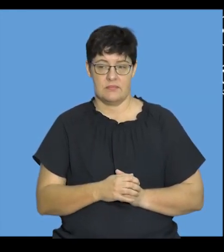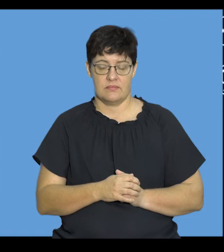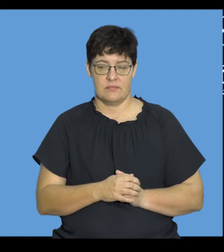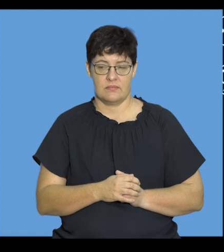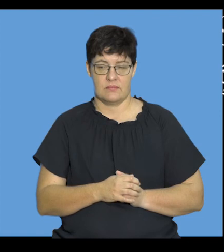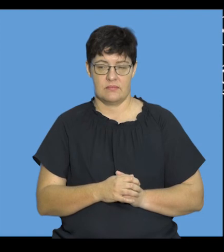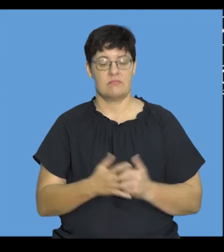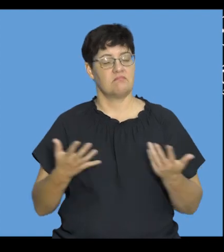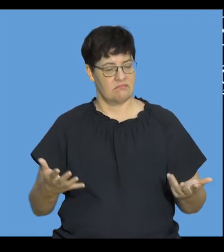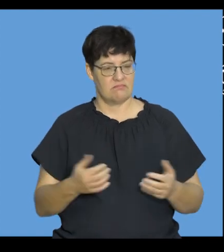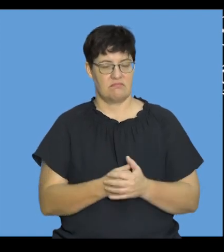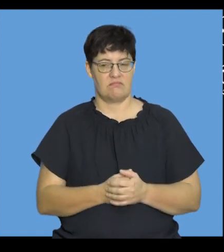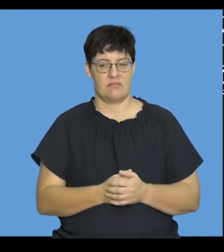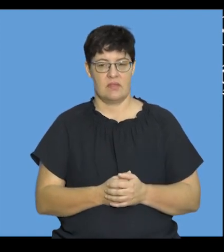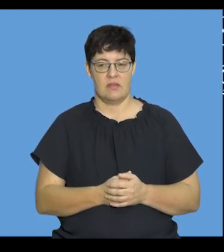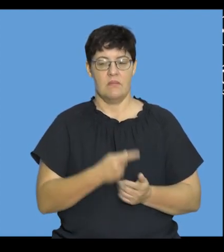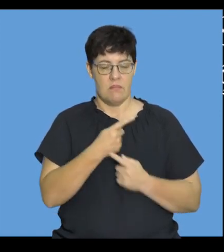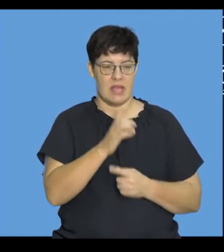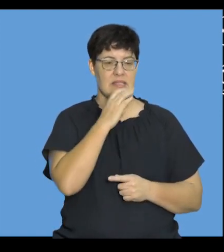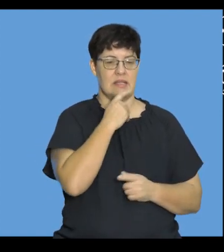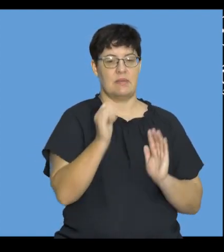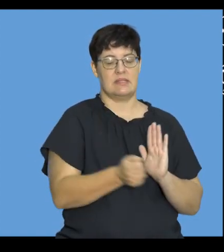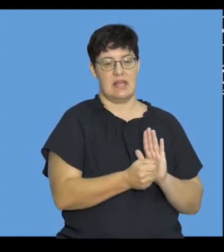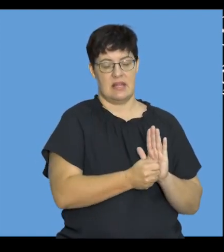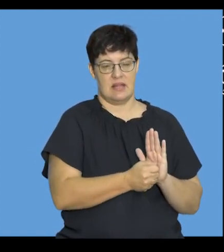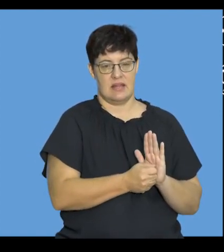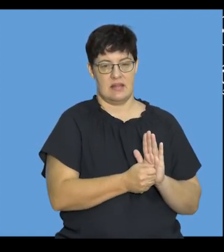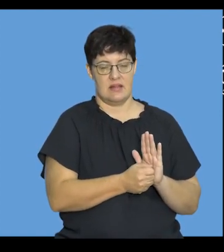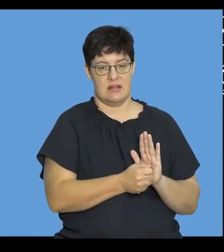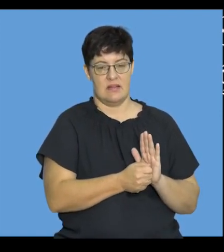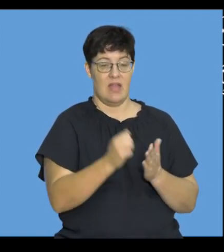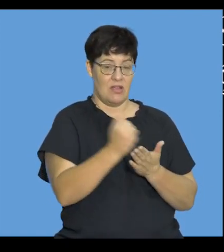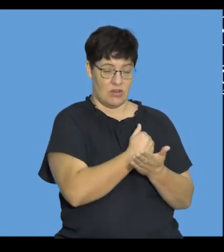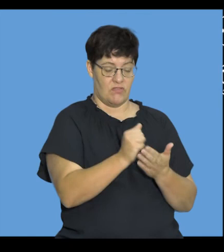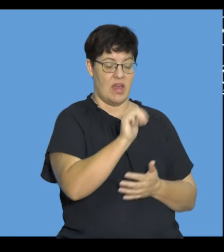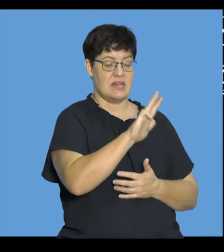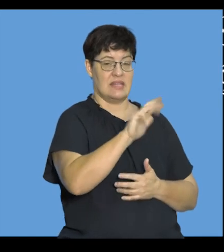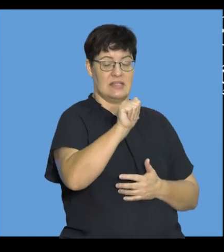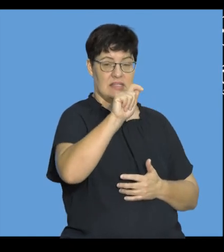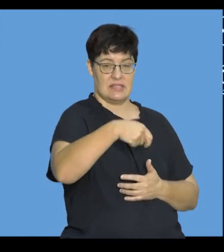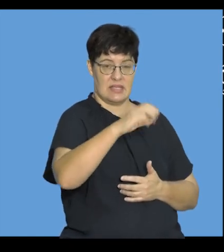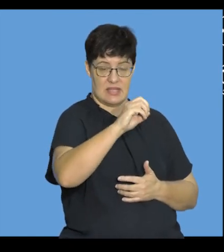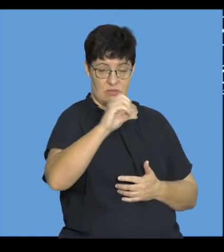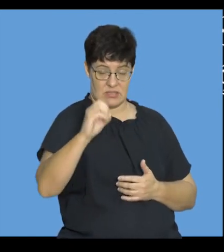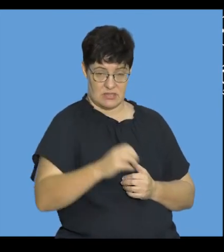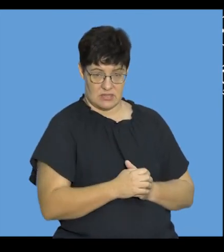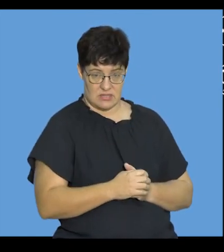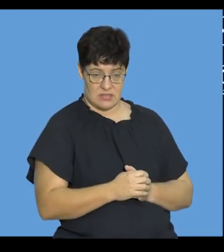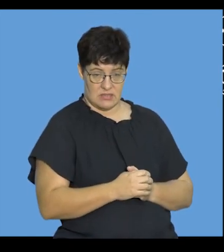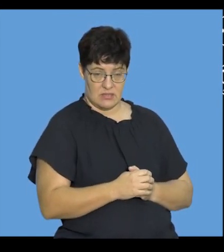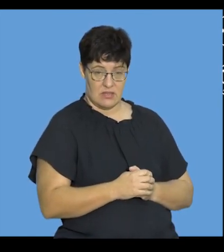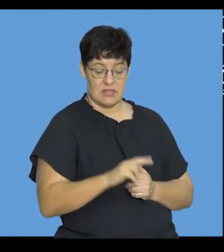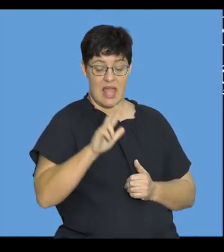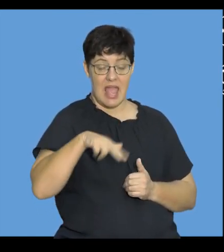Here we go. Here's my September sale, or a credit sale of 96,000. Remember, it's the 18%.